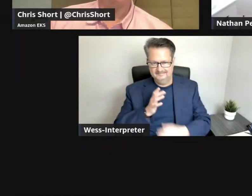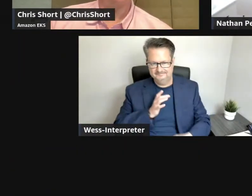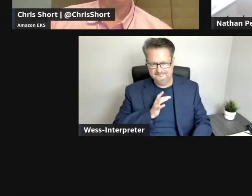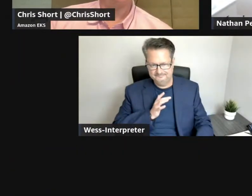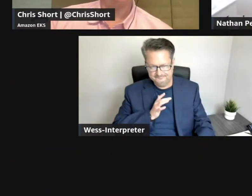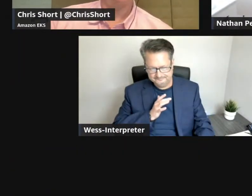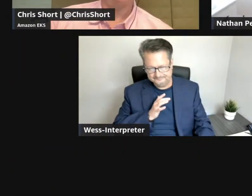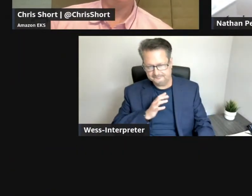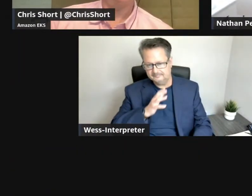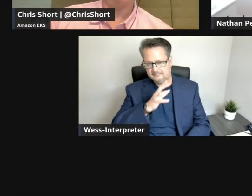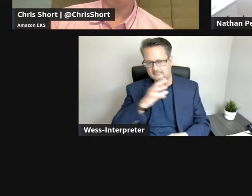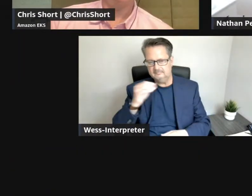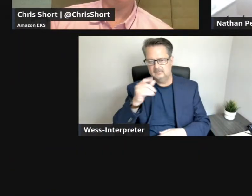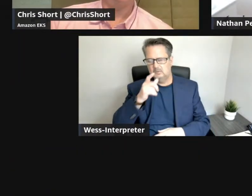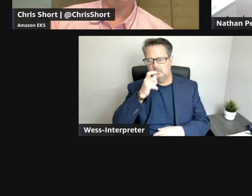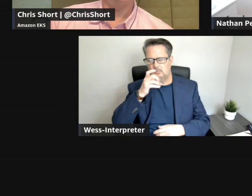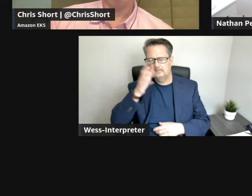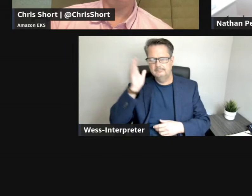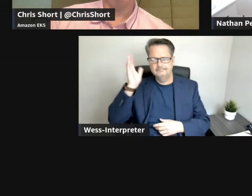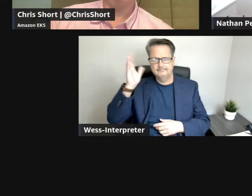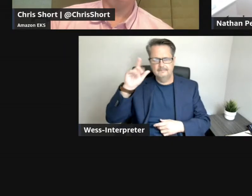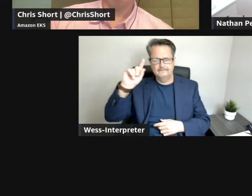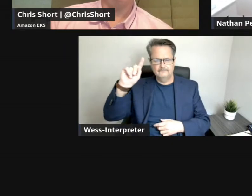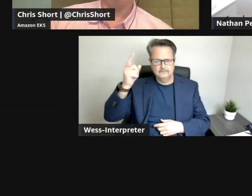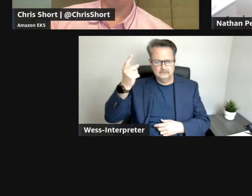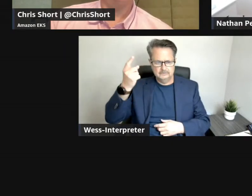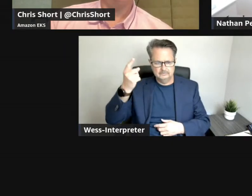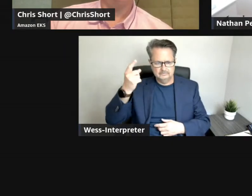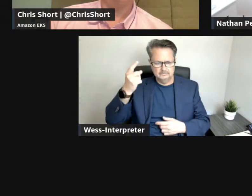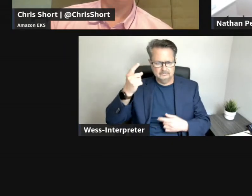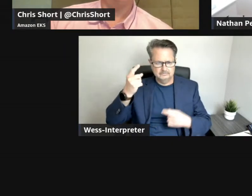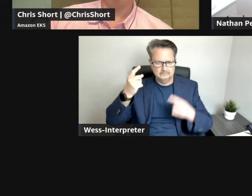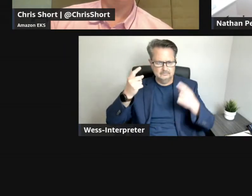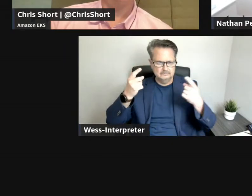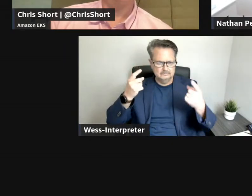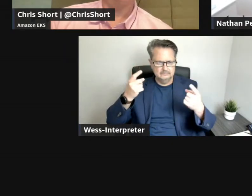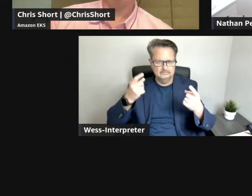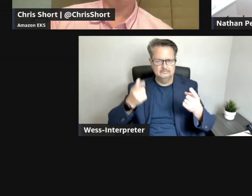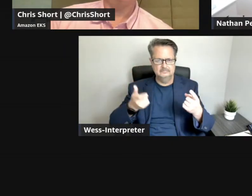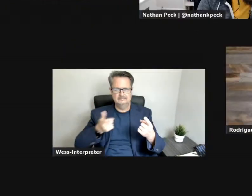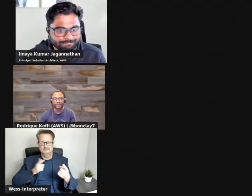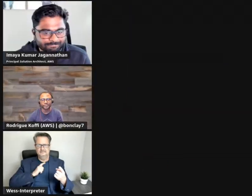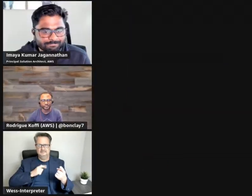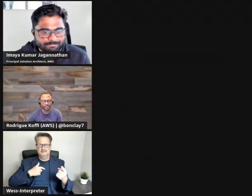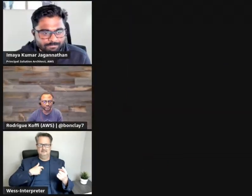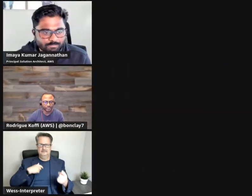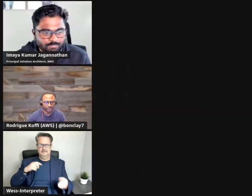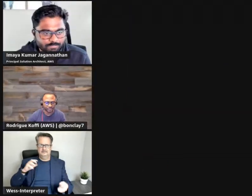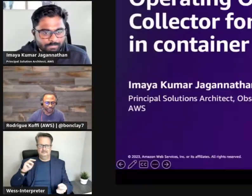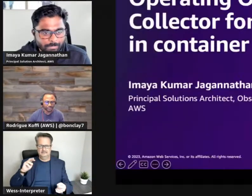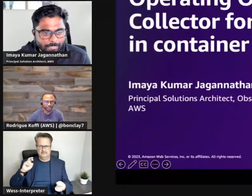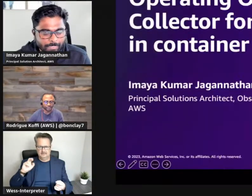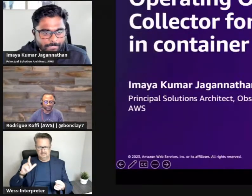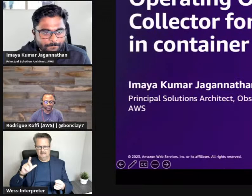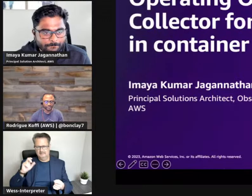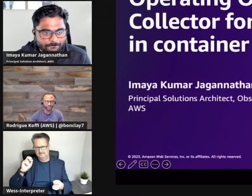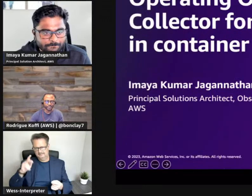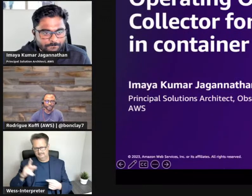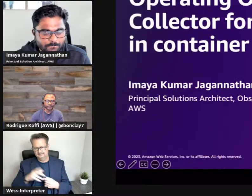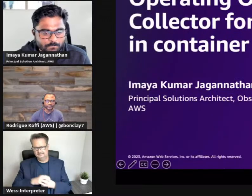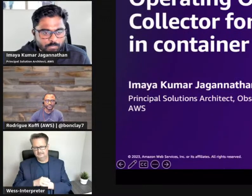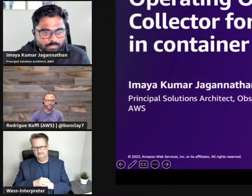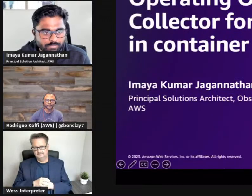And who's going to be presenting first? Is that you? Yeah, that'll be me, Maya. Okay. All right. Got you.